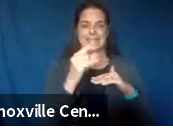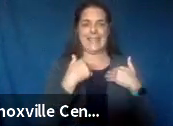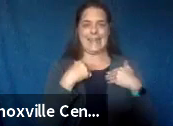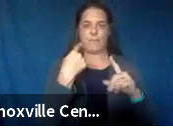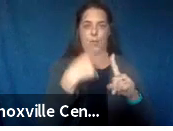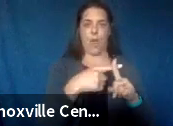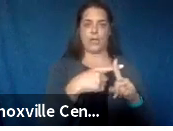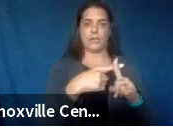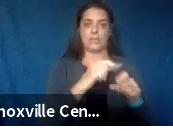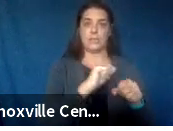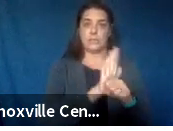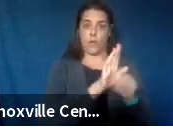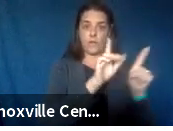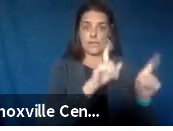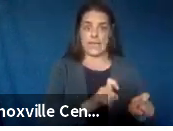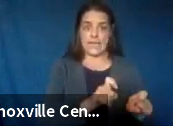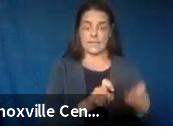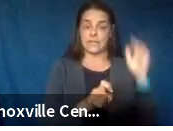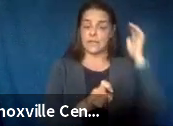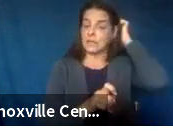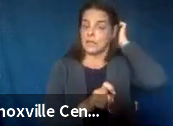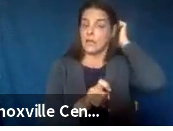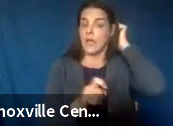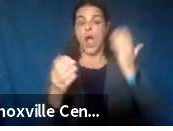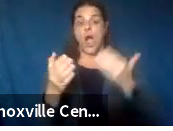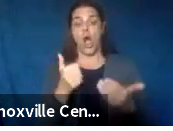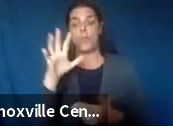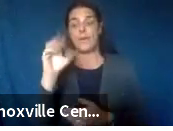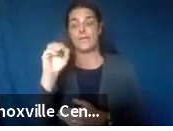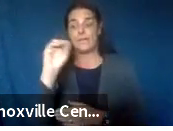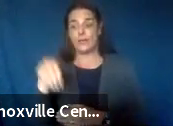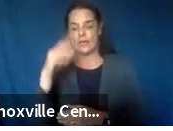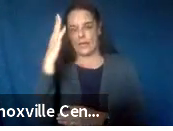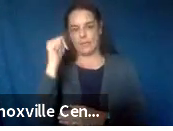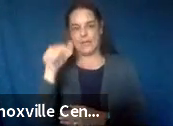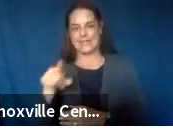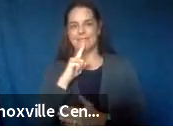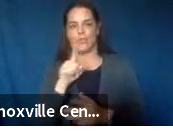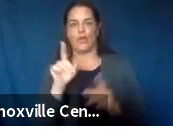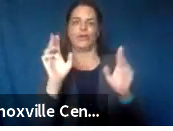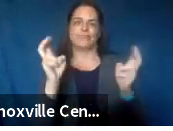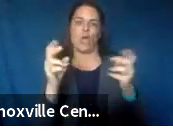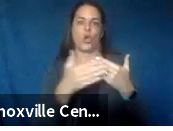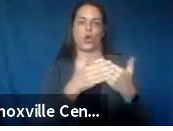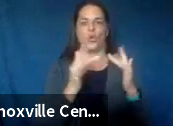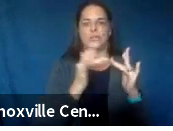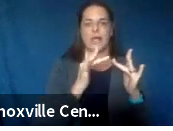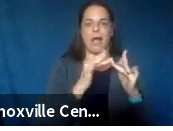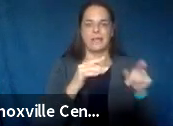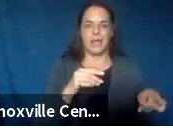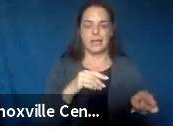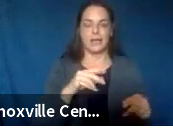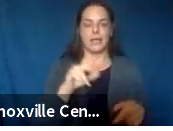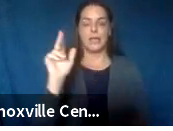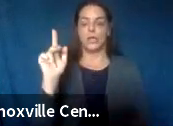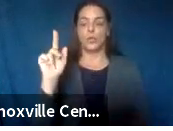COVID test. Almost 50% are because they've been identified as a close contact. 23% have